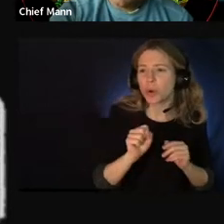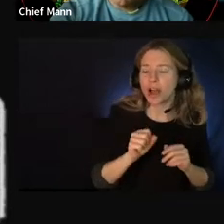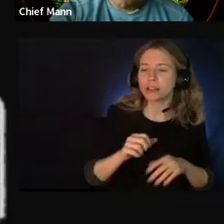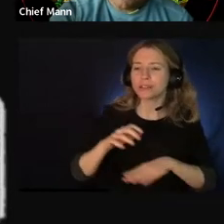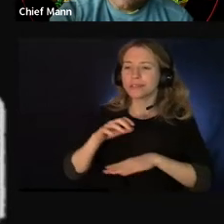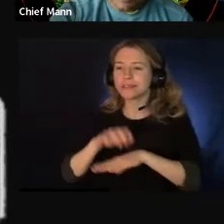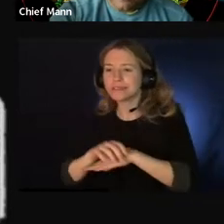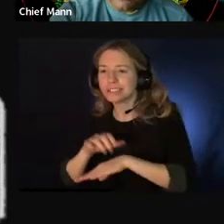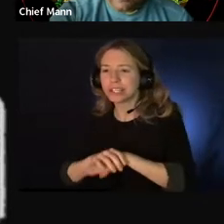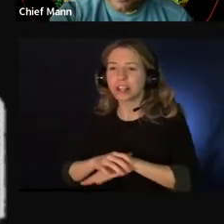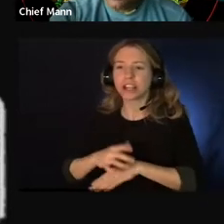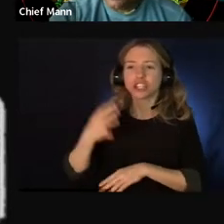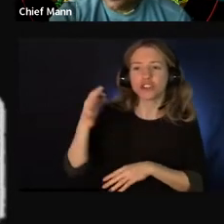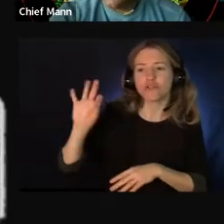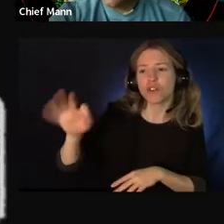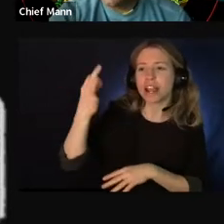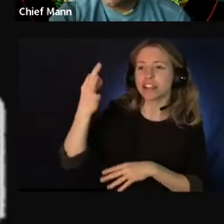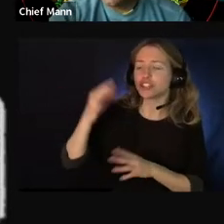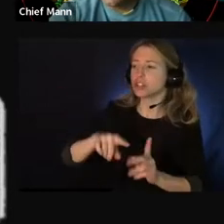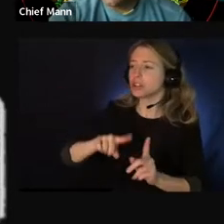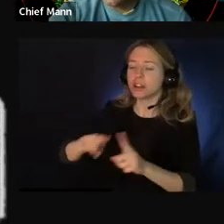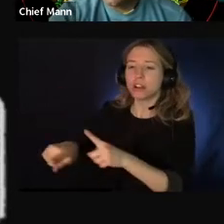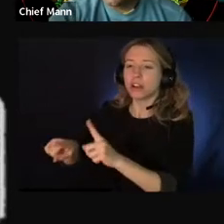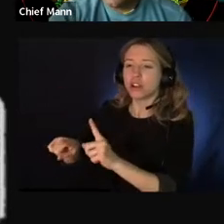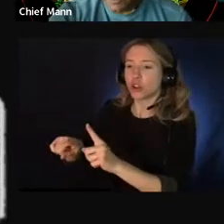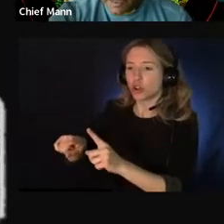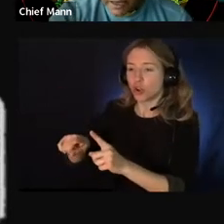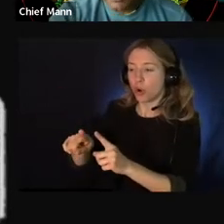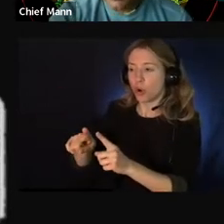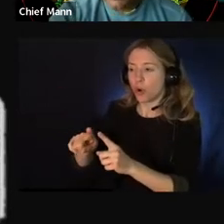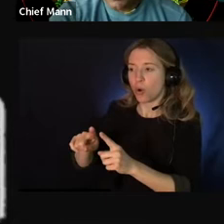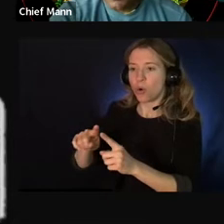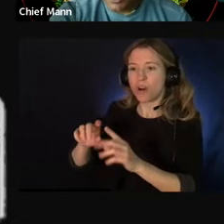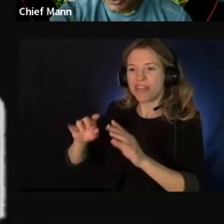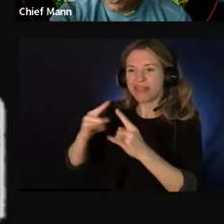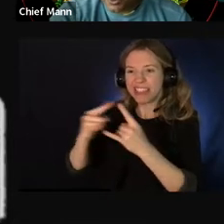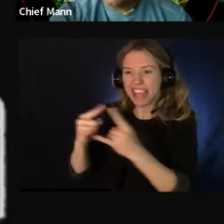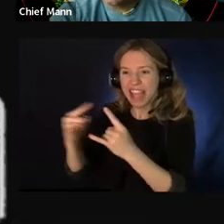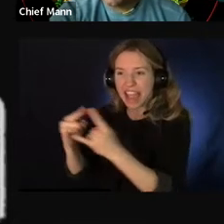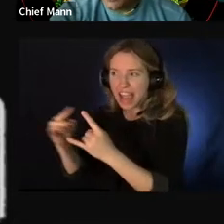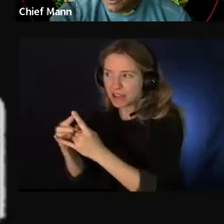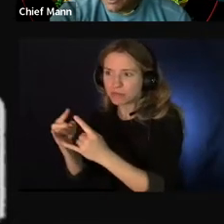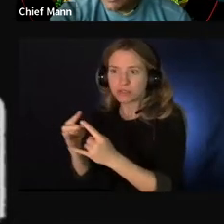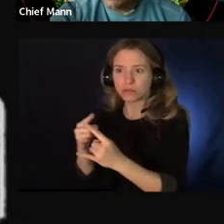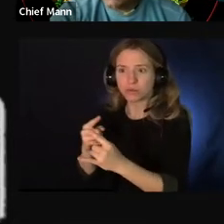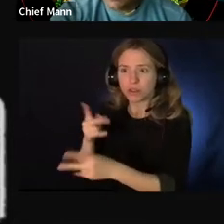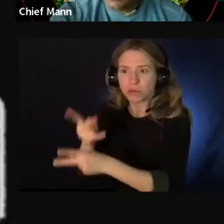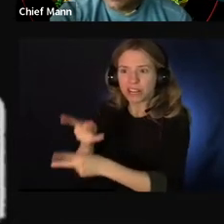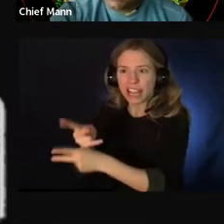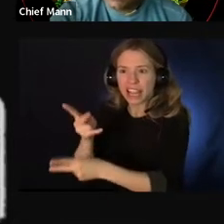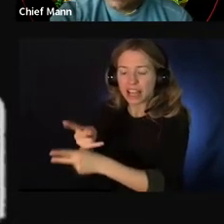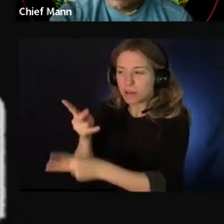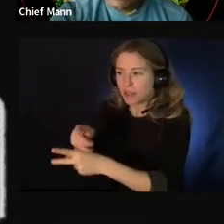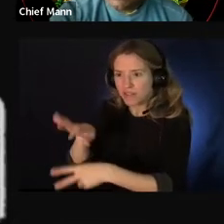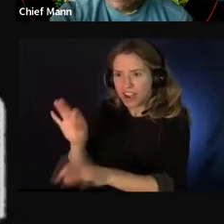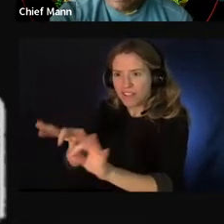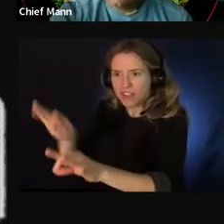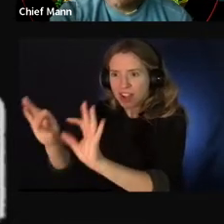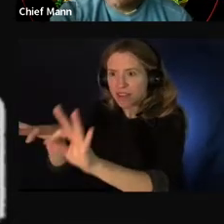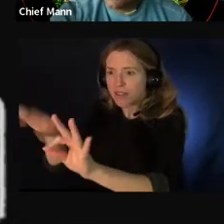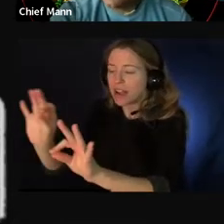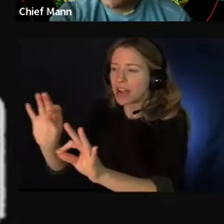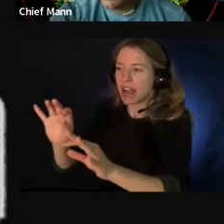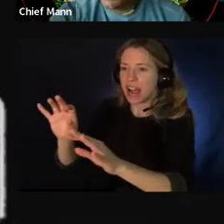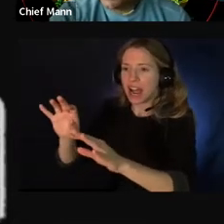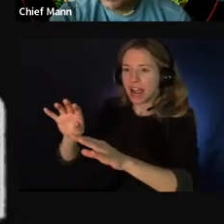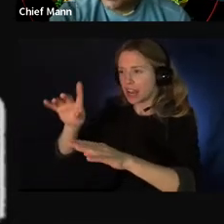many, many, many of them found their way to back to where this was created and have